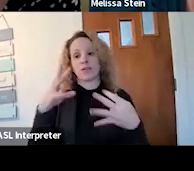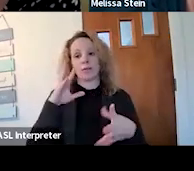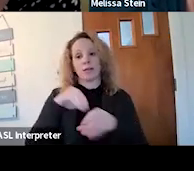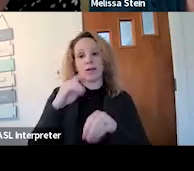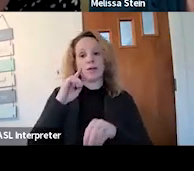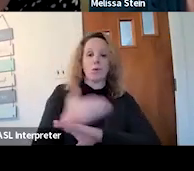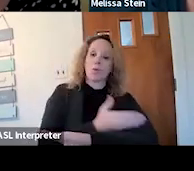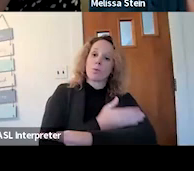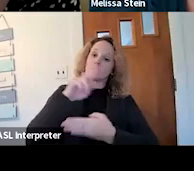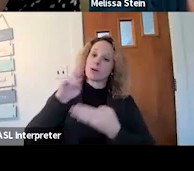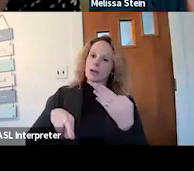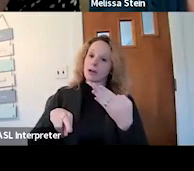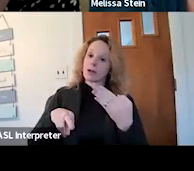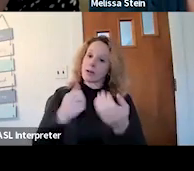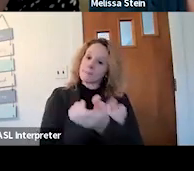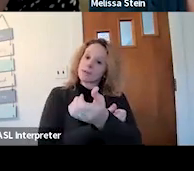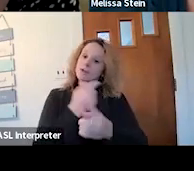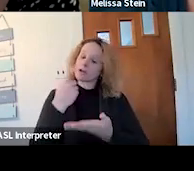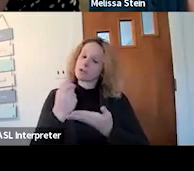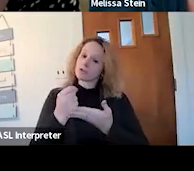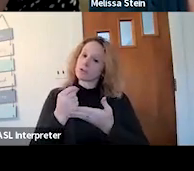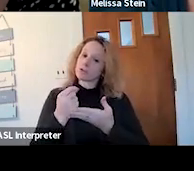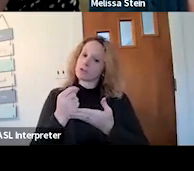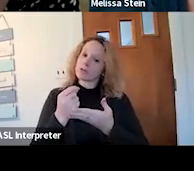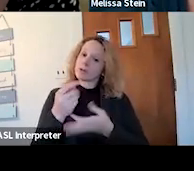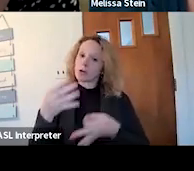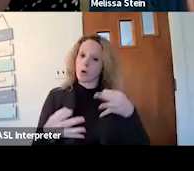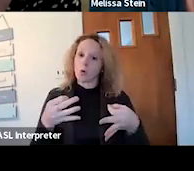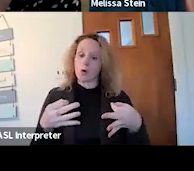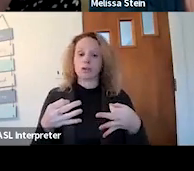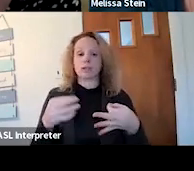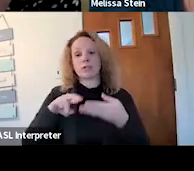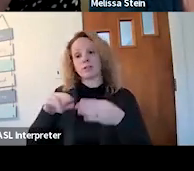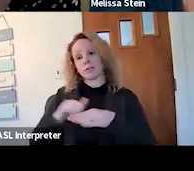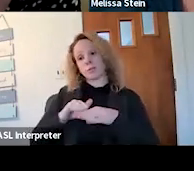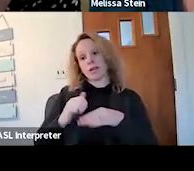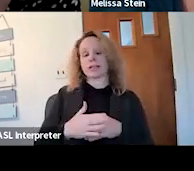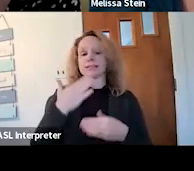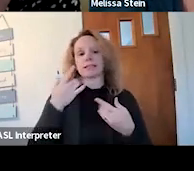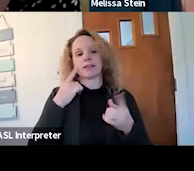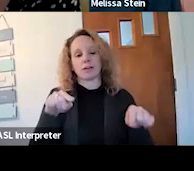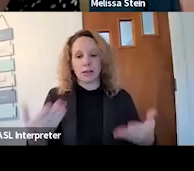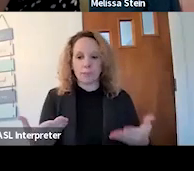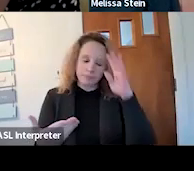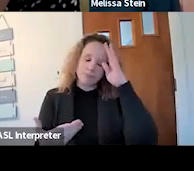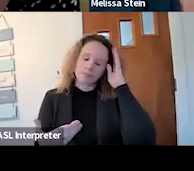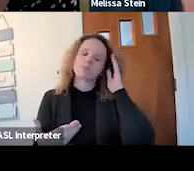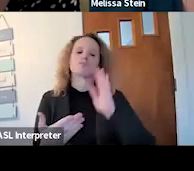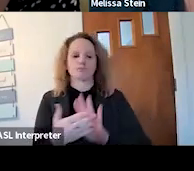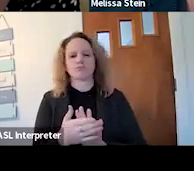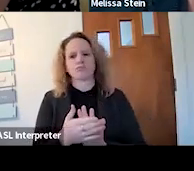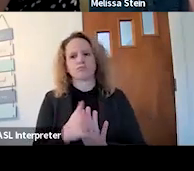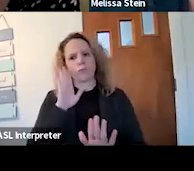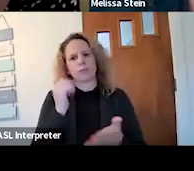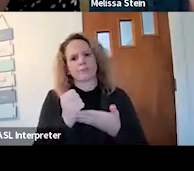Improve Outcomes in Drug Treatment Courts in Research and Practice. Thank you for attending, and I believe that you will find it very